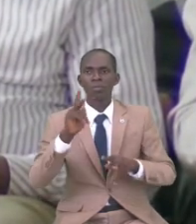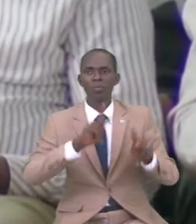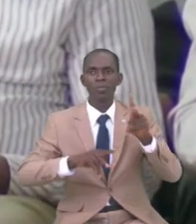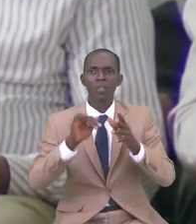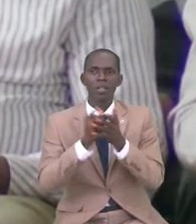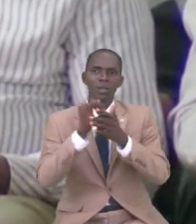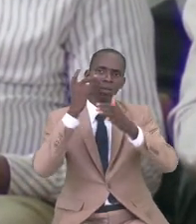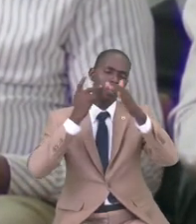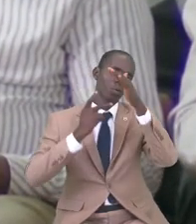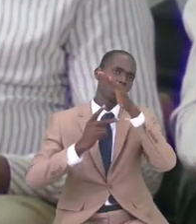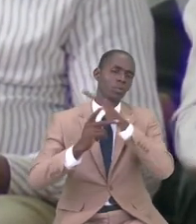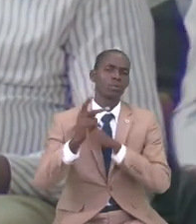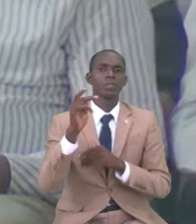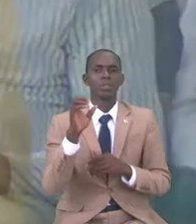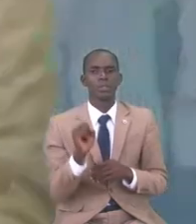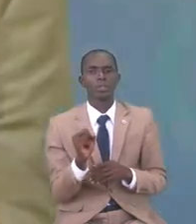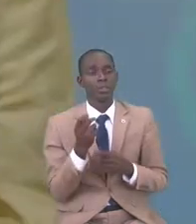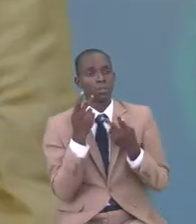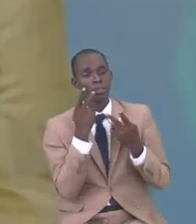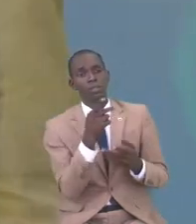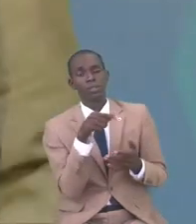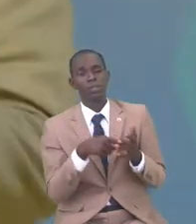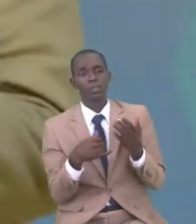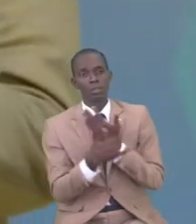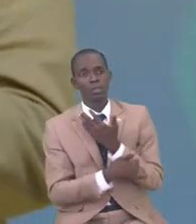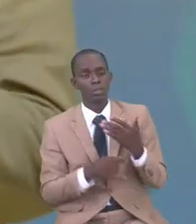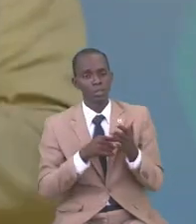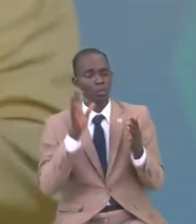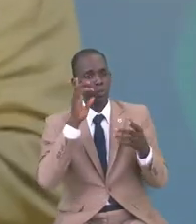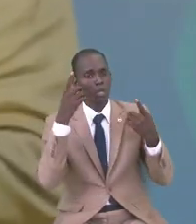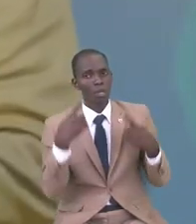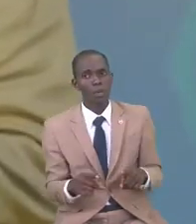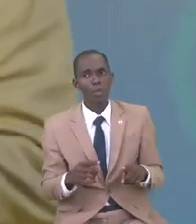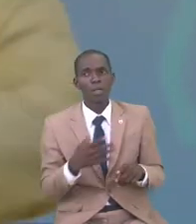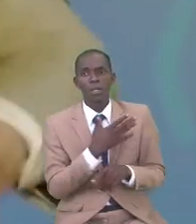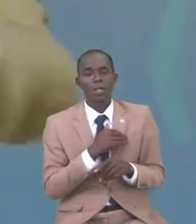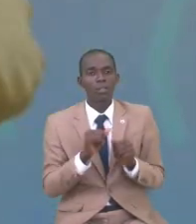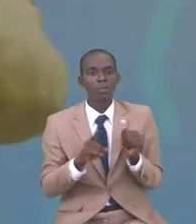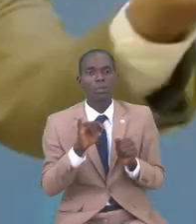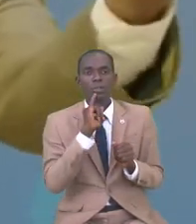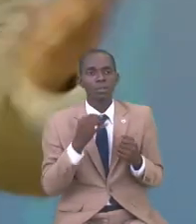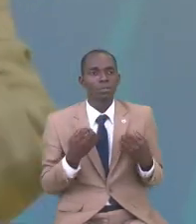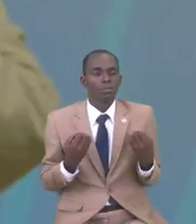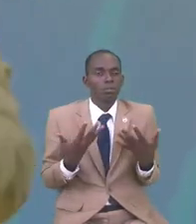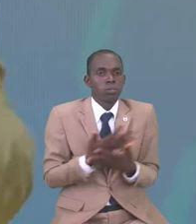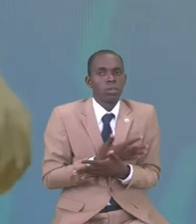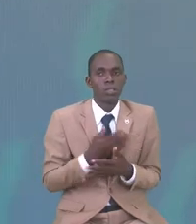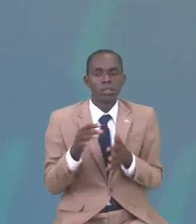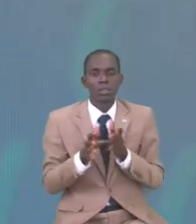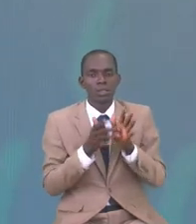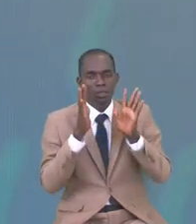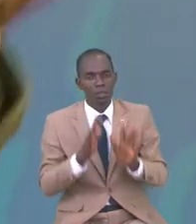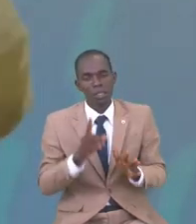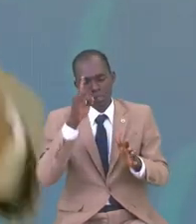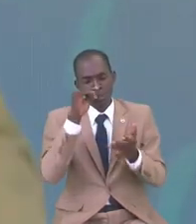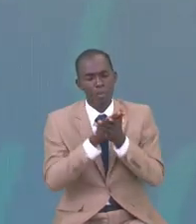prophesy, look at this country, this will happen, and everybody is afraid, and the Christians and the believers